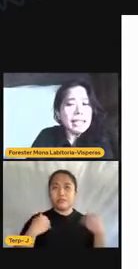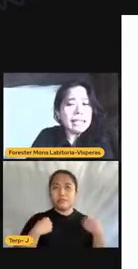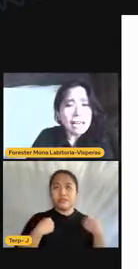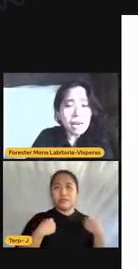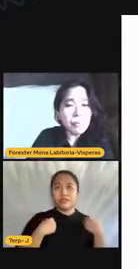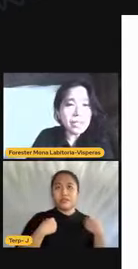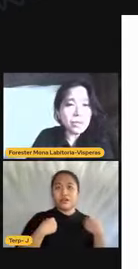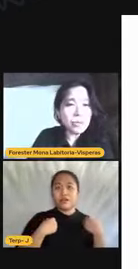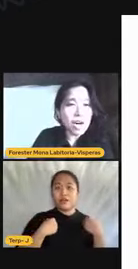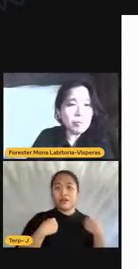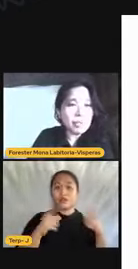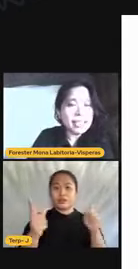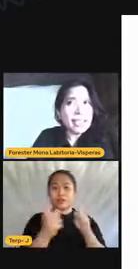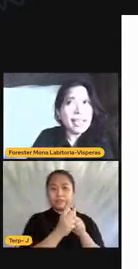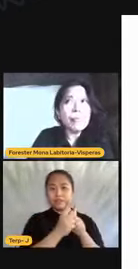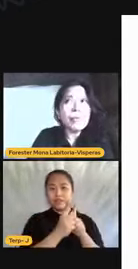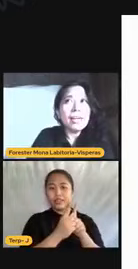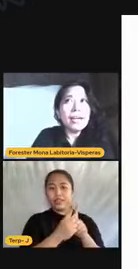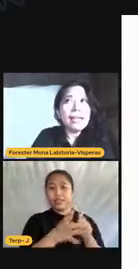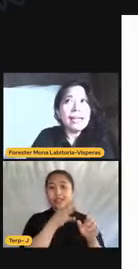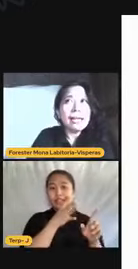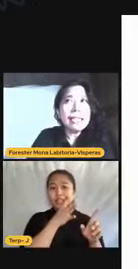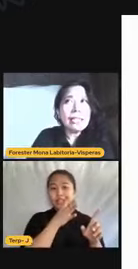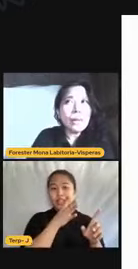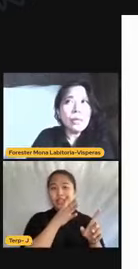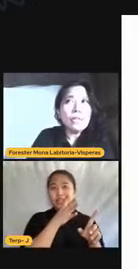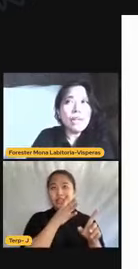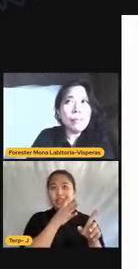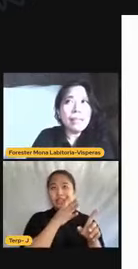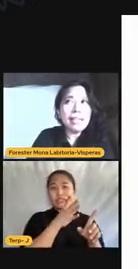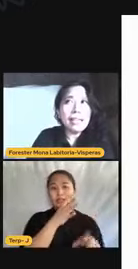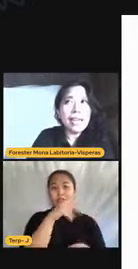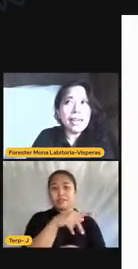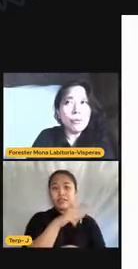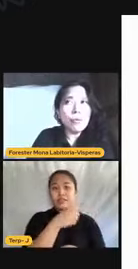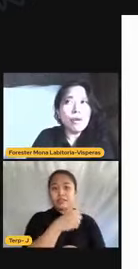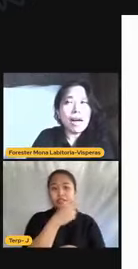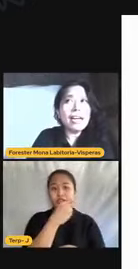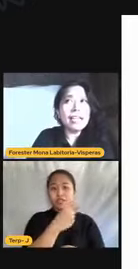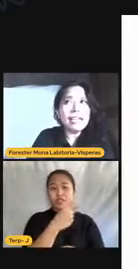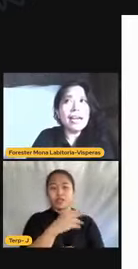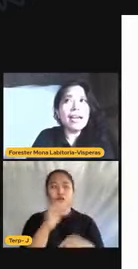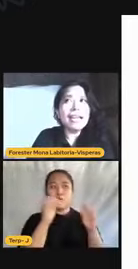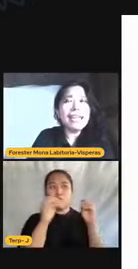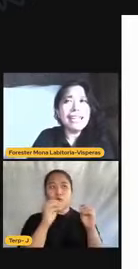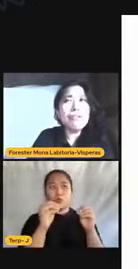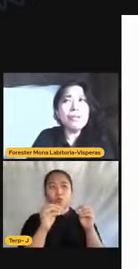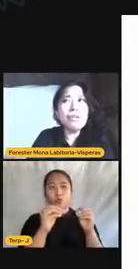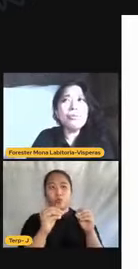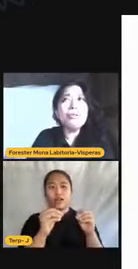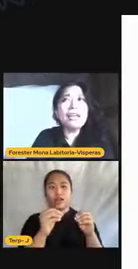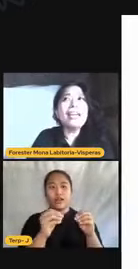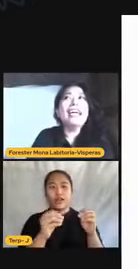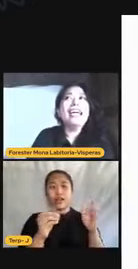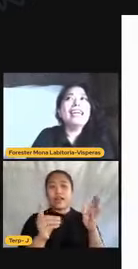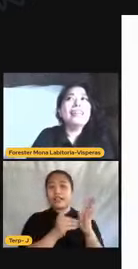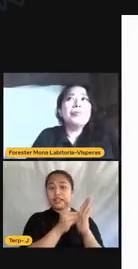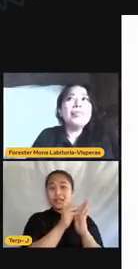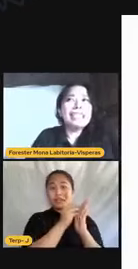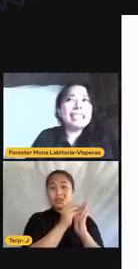But nakaka-amaze yung mommy kasi hindi, wala pong developmental delay yung anak niya. Ginagawa daw po